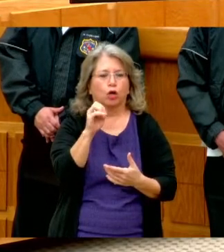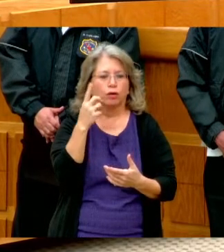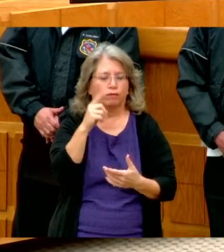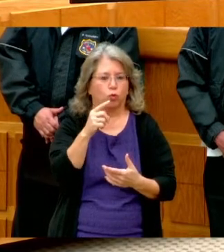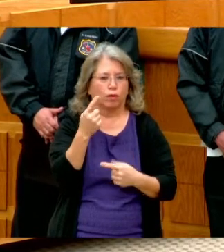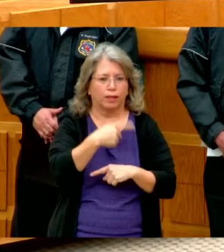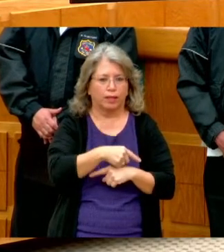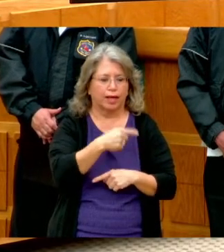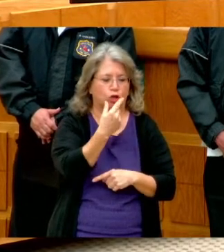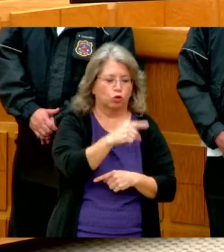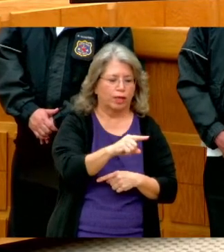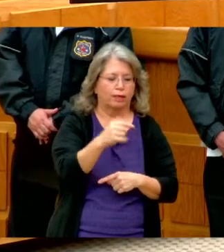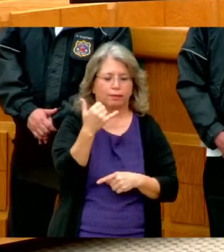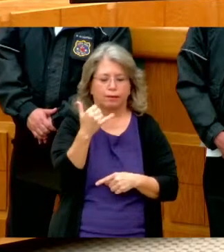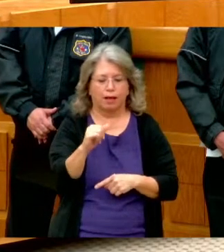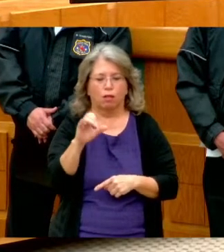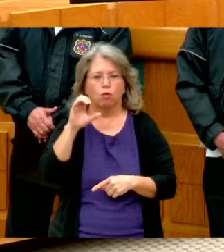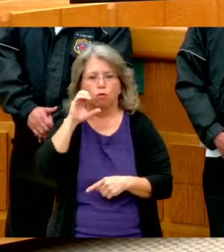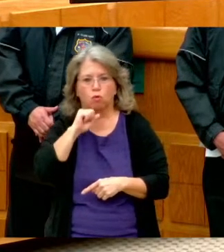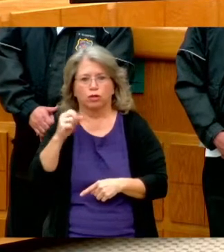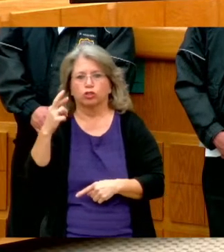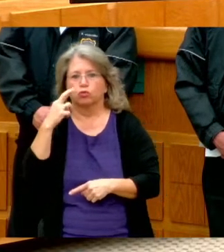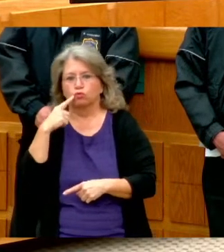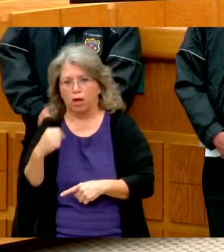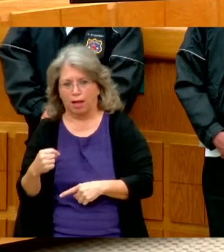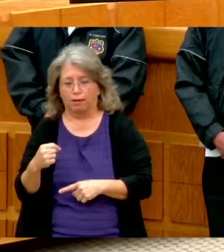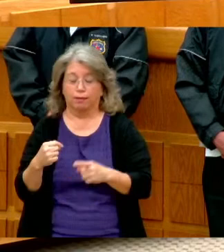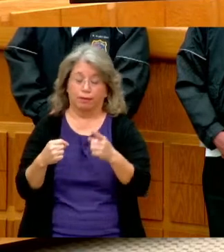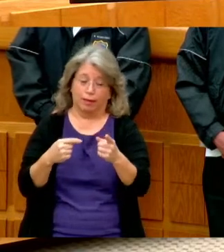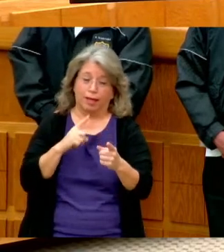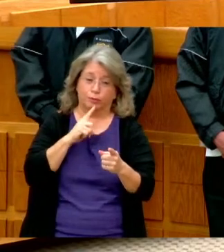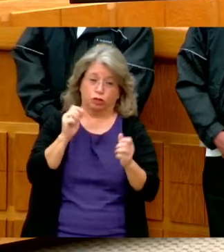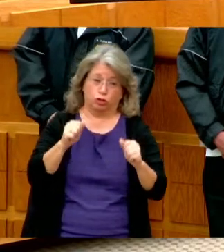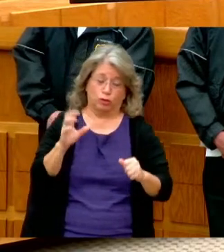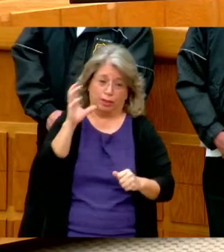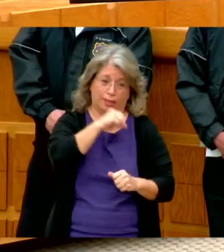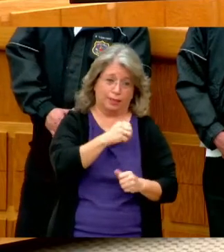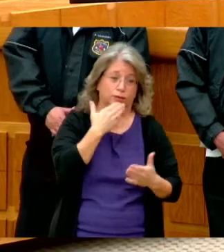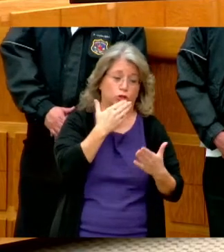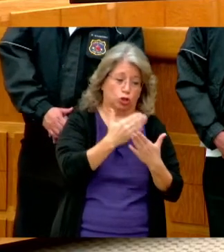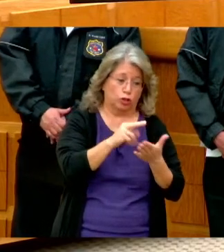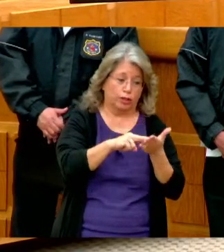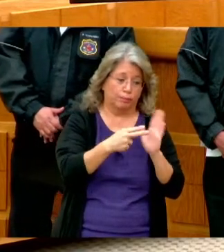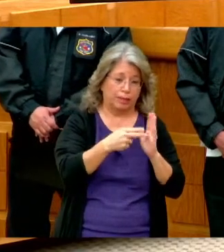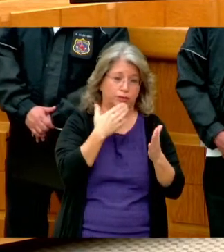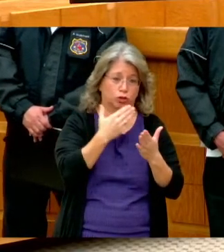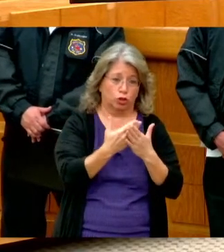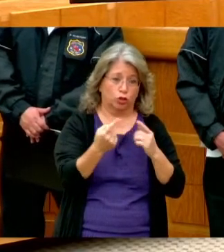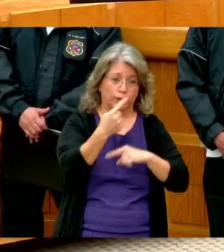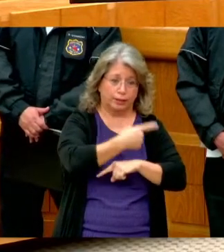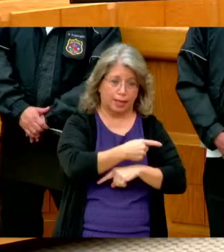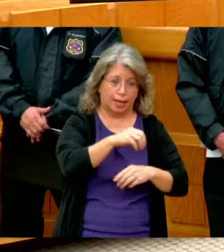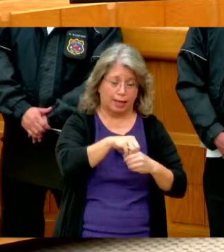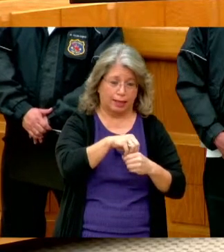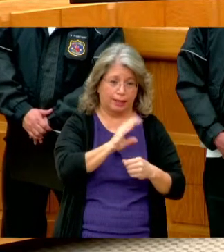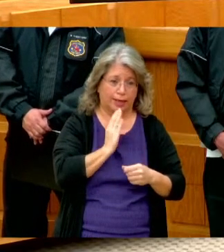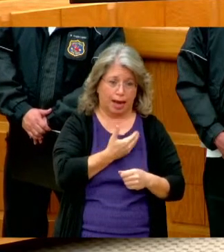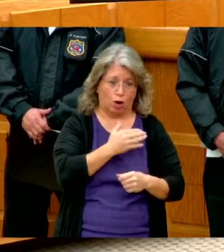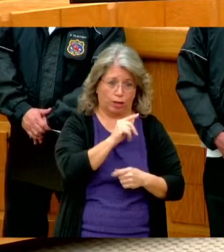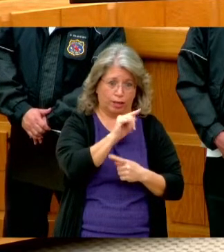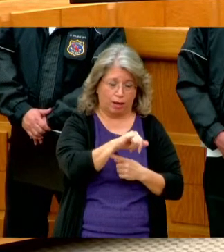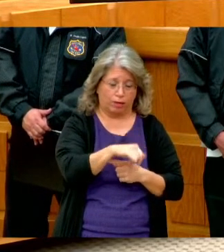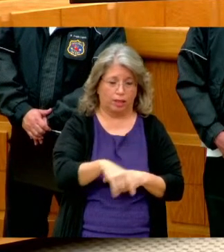Green, yellow, orange, or red. I bet you can guess that green is a good day in Nueces County, and red is